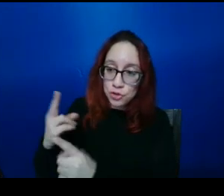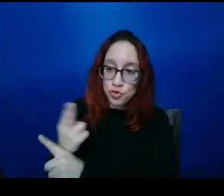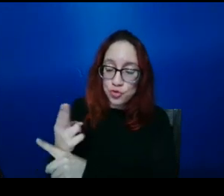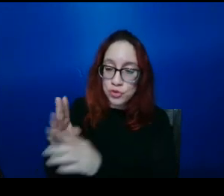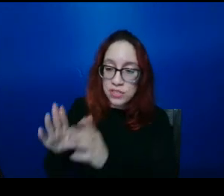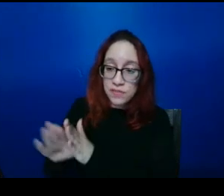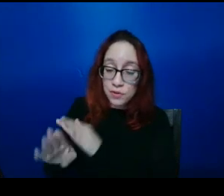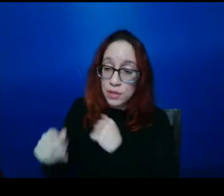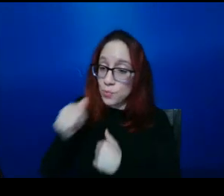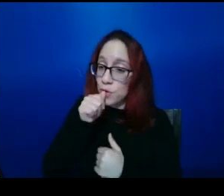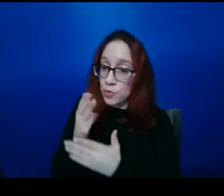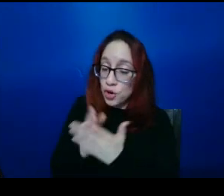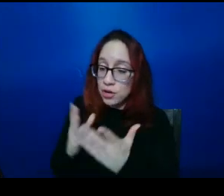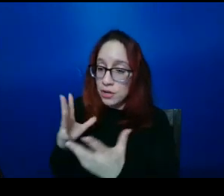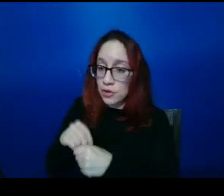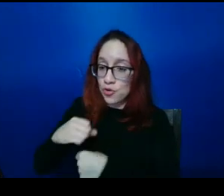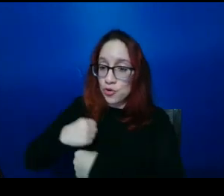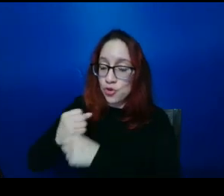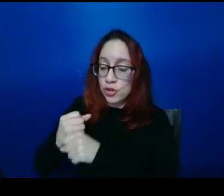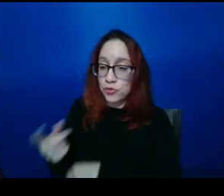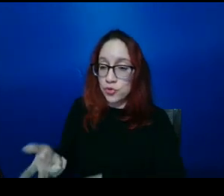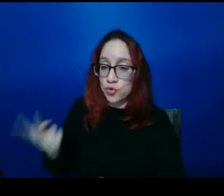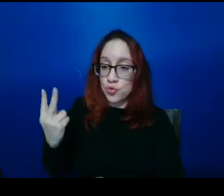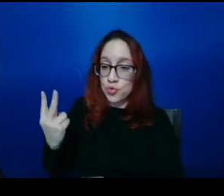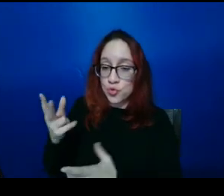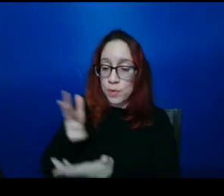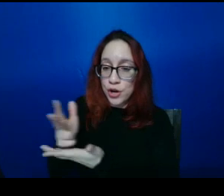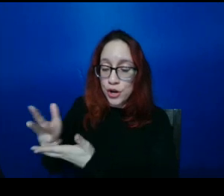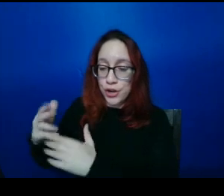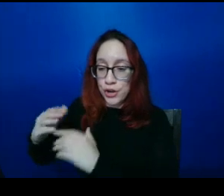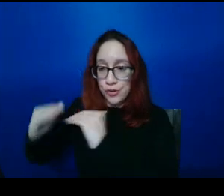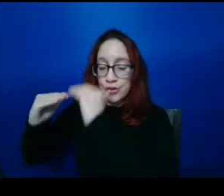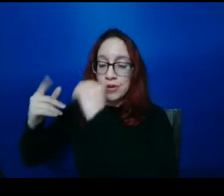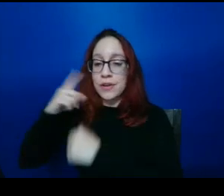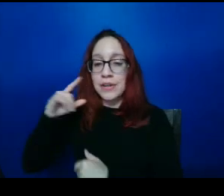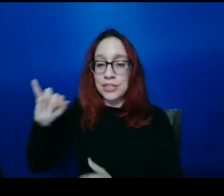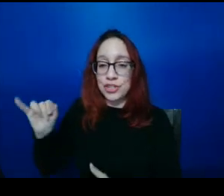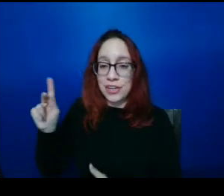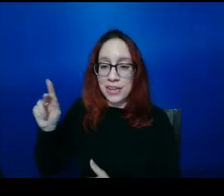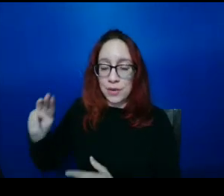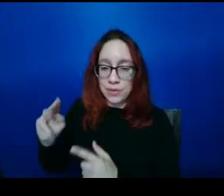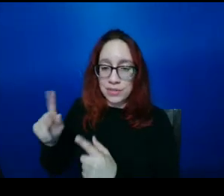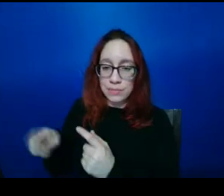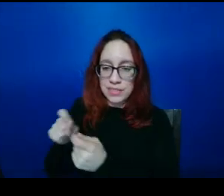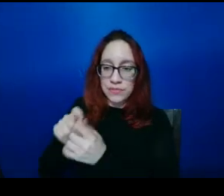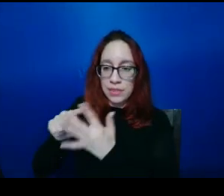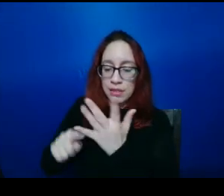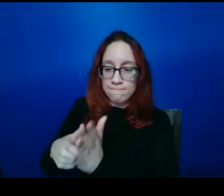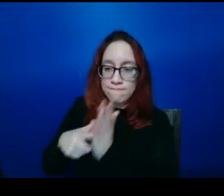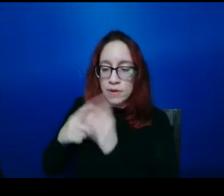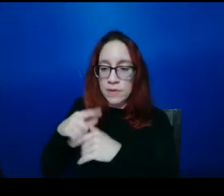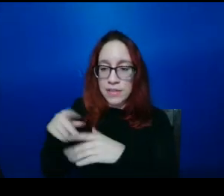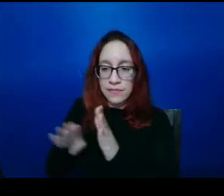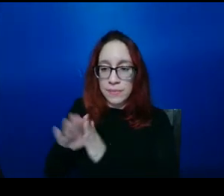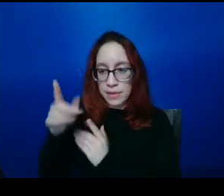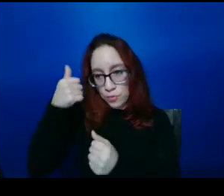private component also required the construction of two parking garages, which were to be constructed by JKM with certain benchmarks specified in the development